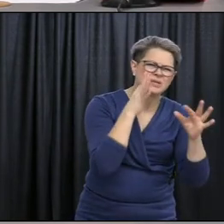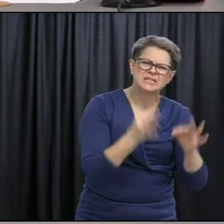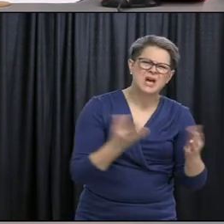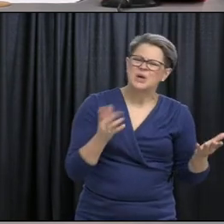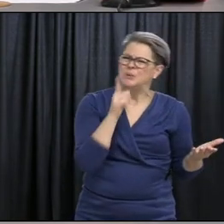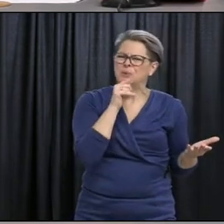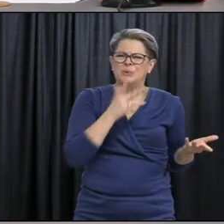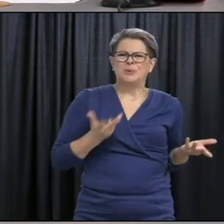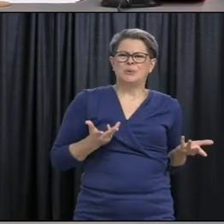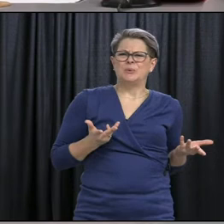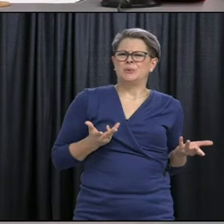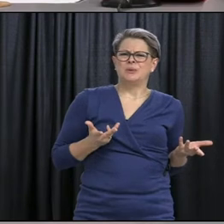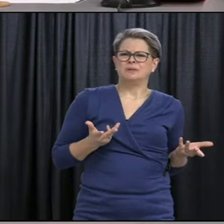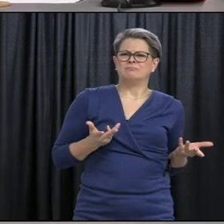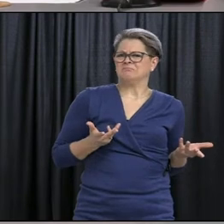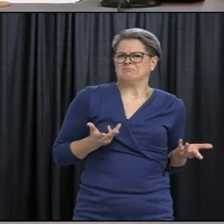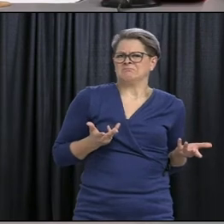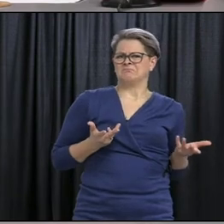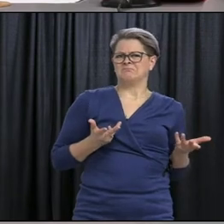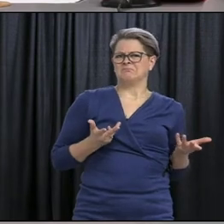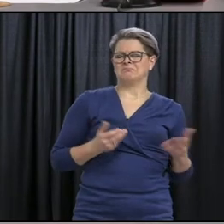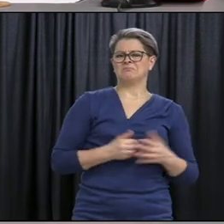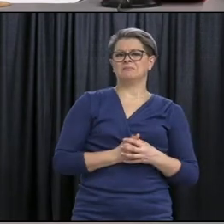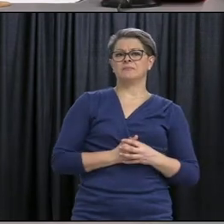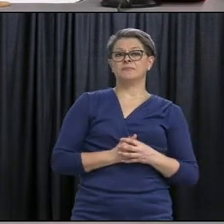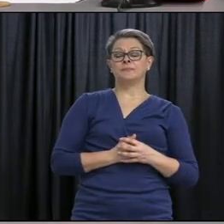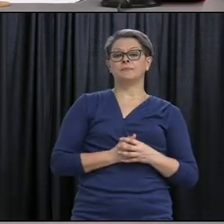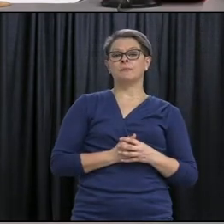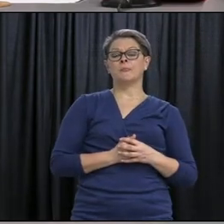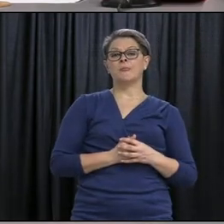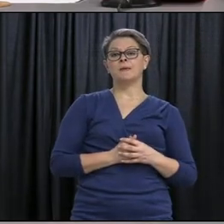Whose decision is it? Who does one apply to?